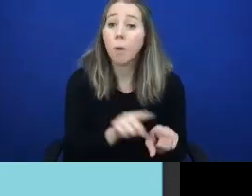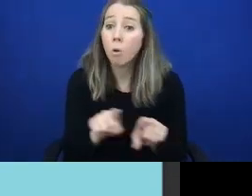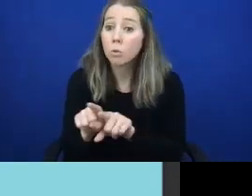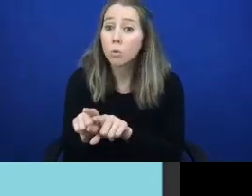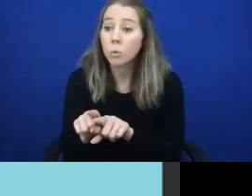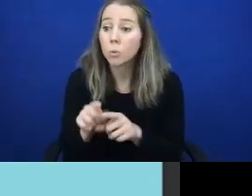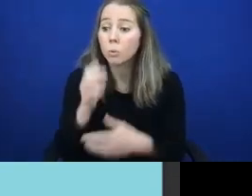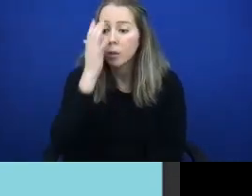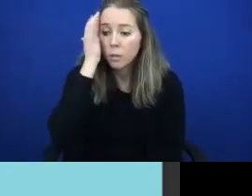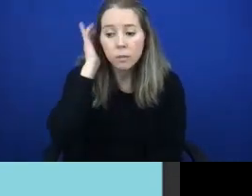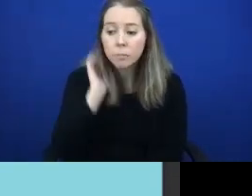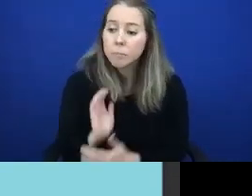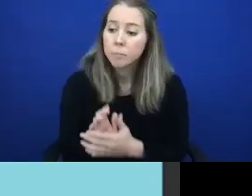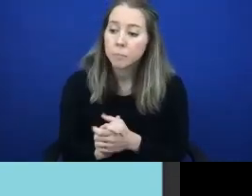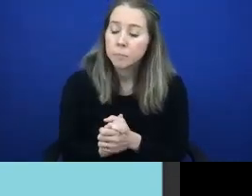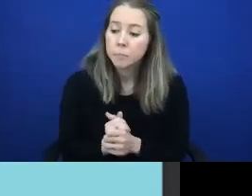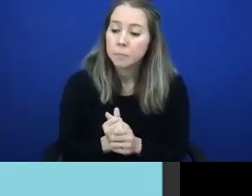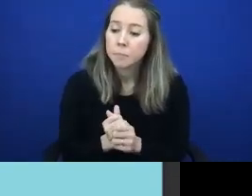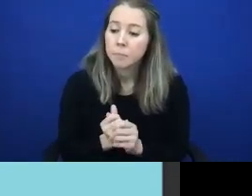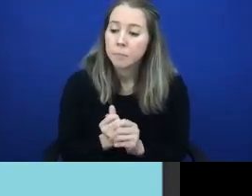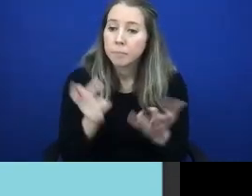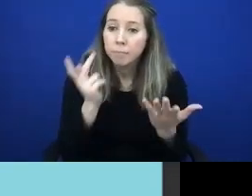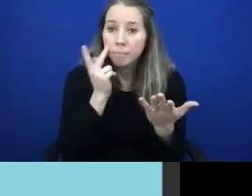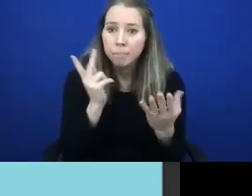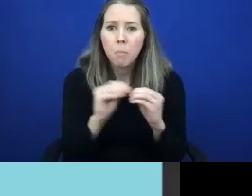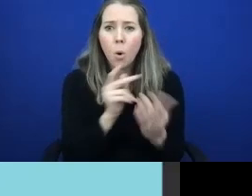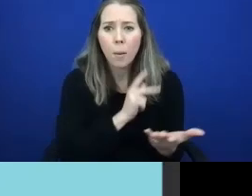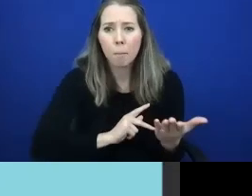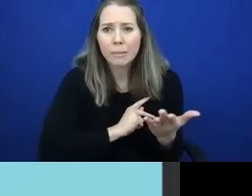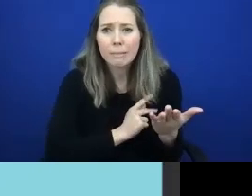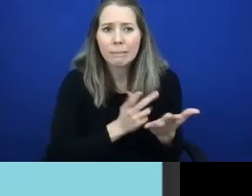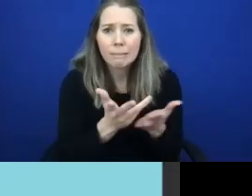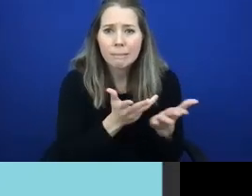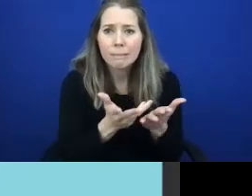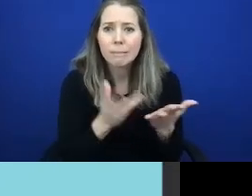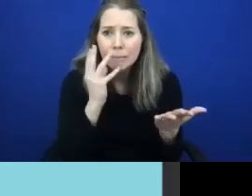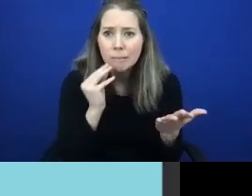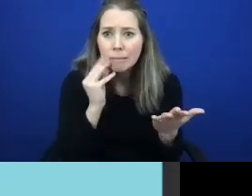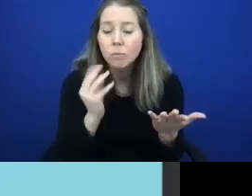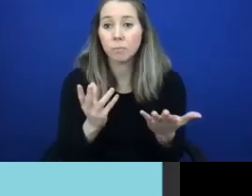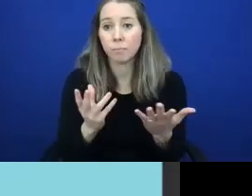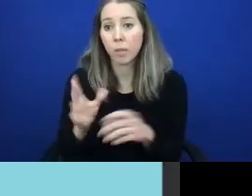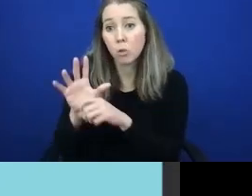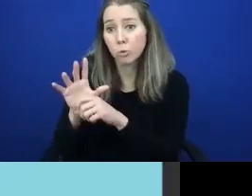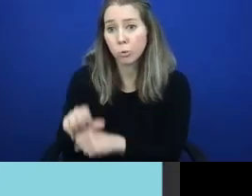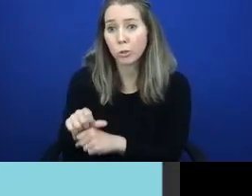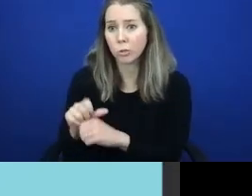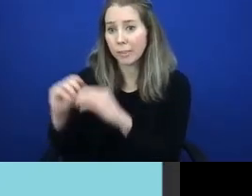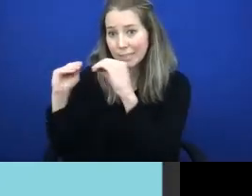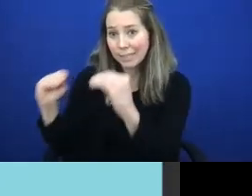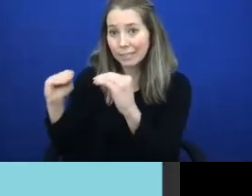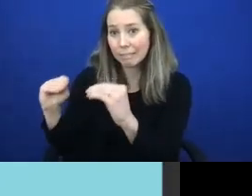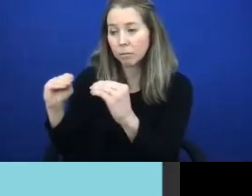Also, I see this being more personalized, and with traditional